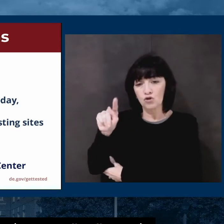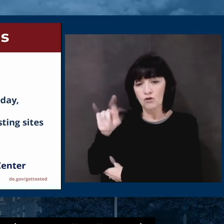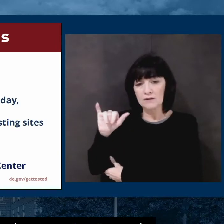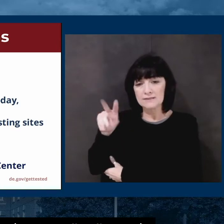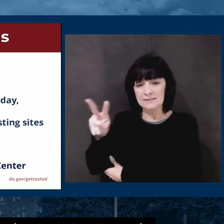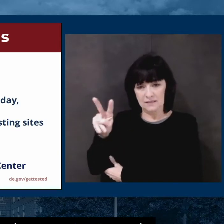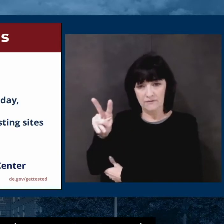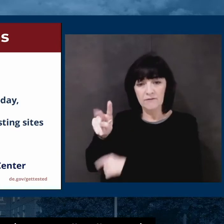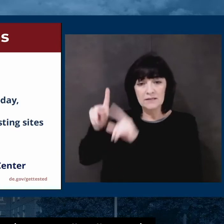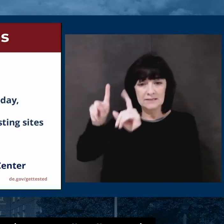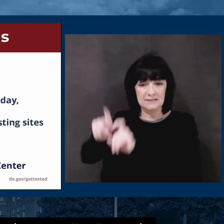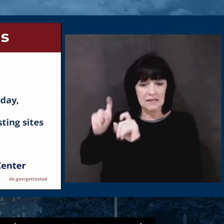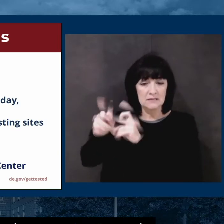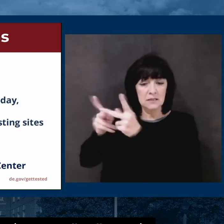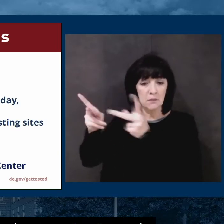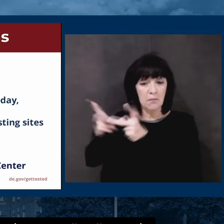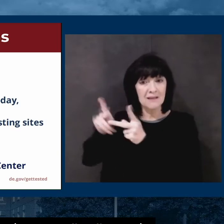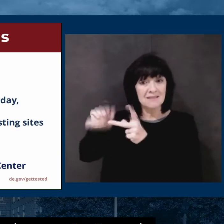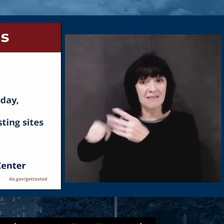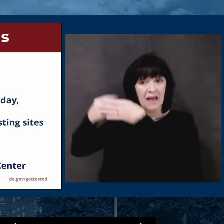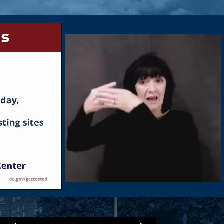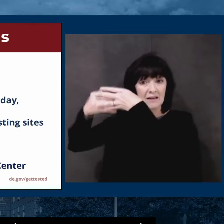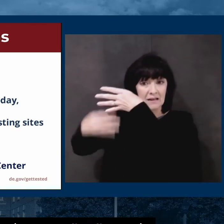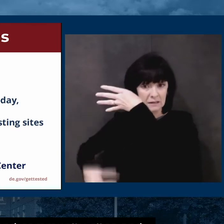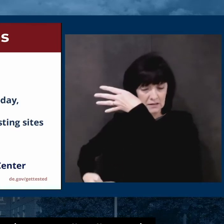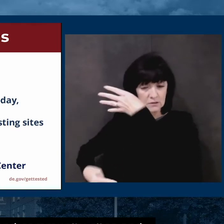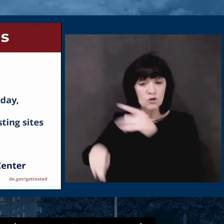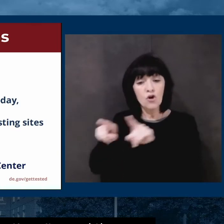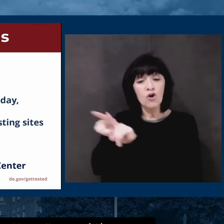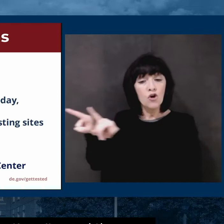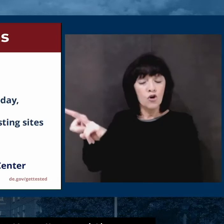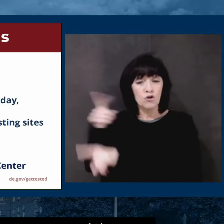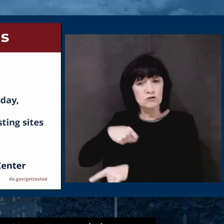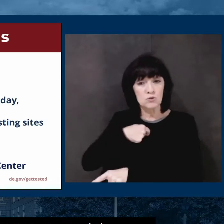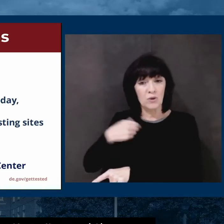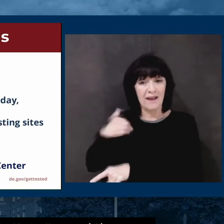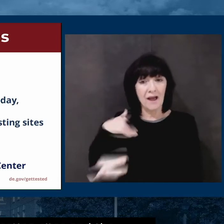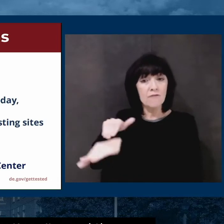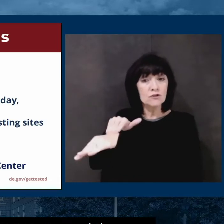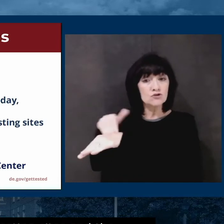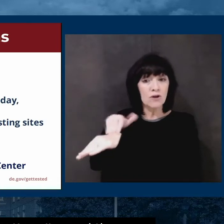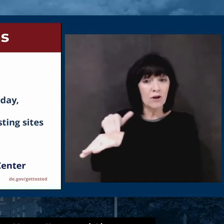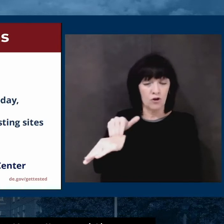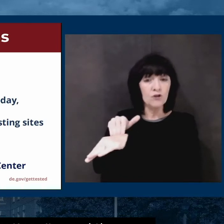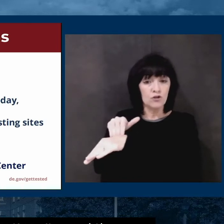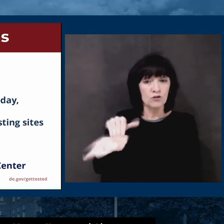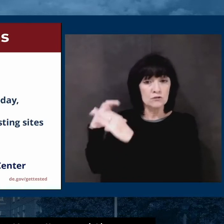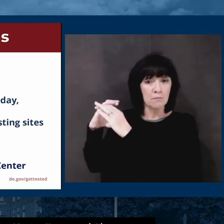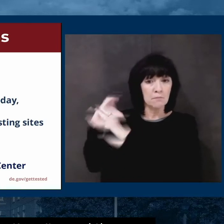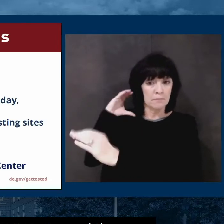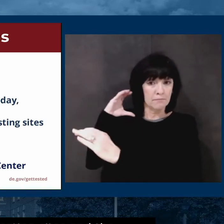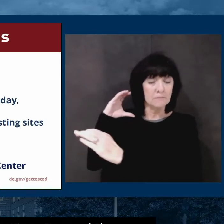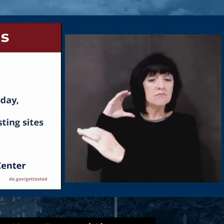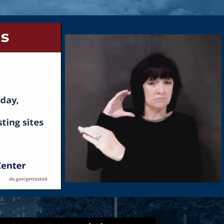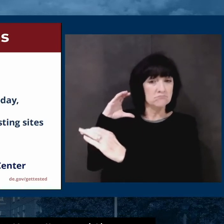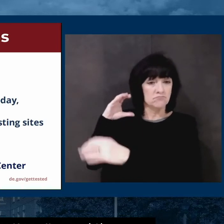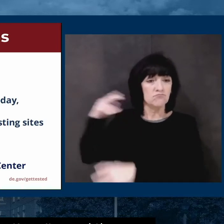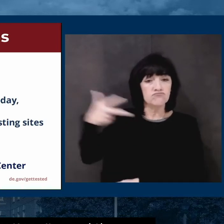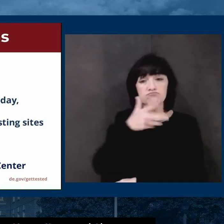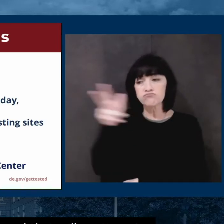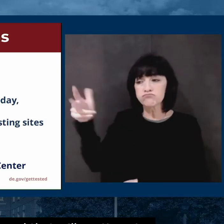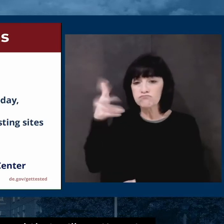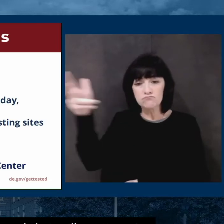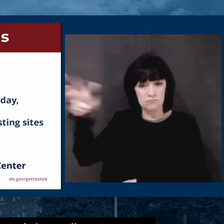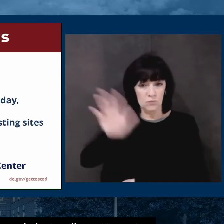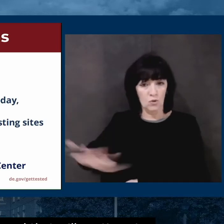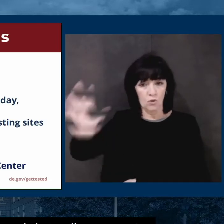well as the new curative testing trailers, which are run through DEMA. Those are all over the state and will continue to be open for all individuals